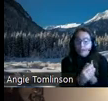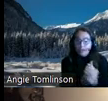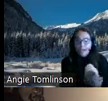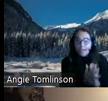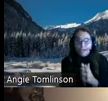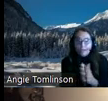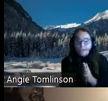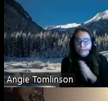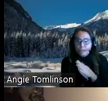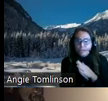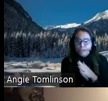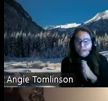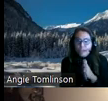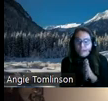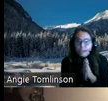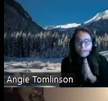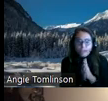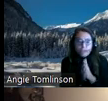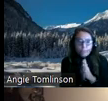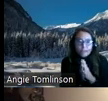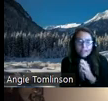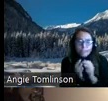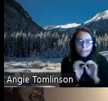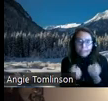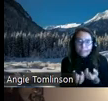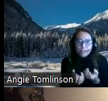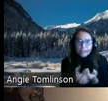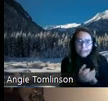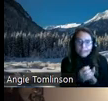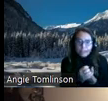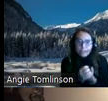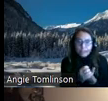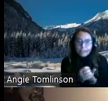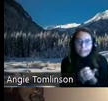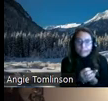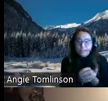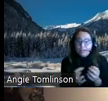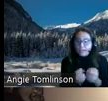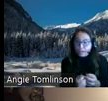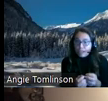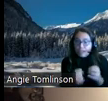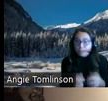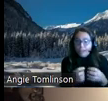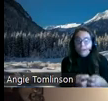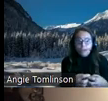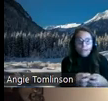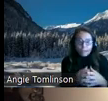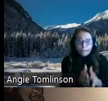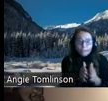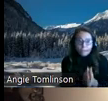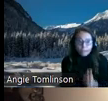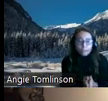know how much information they can share, but I would like to get some information from the city attorney.